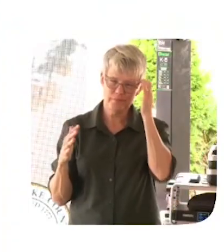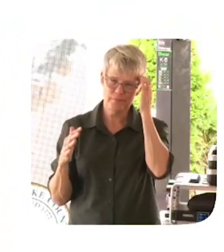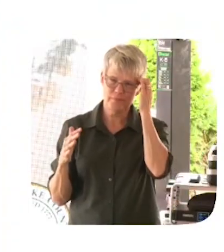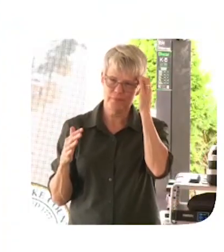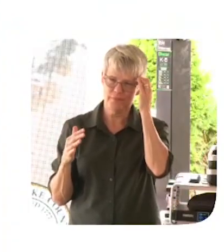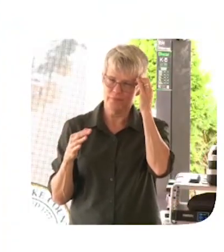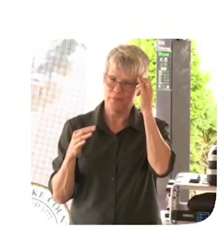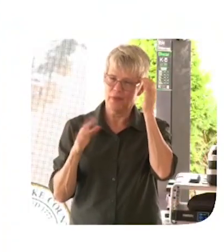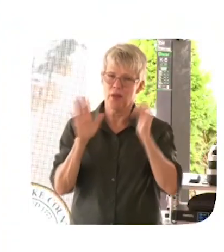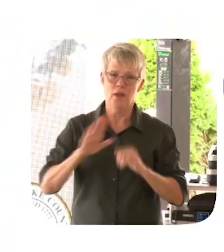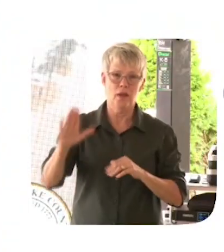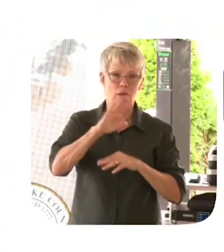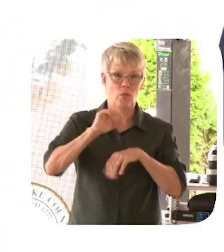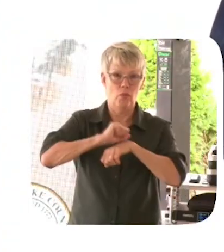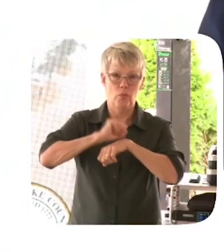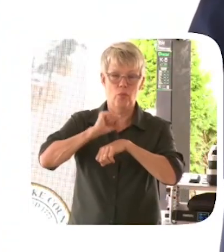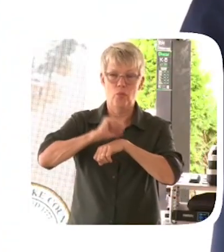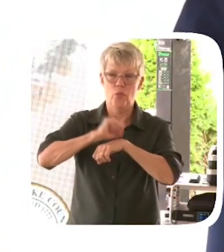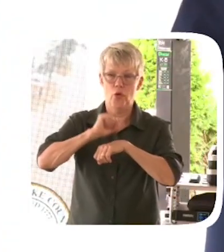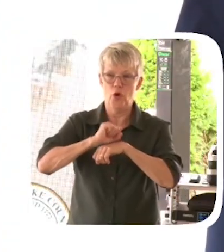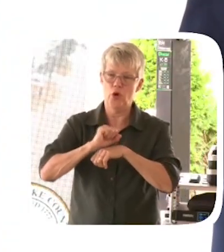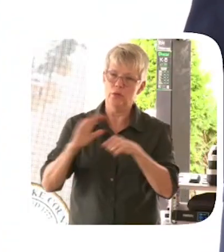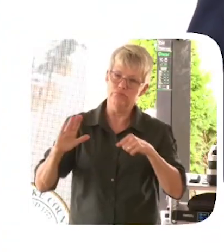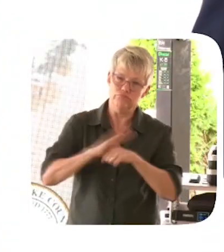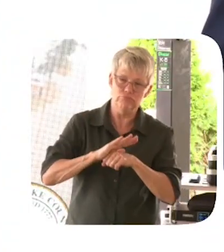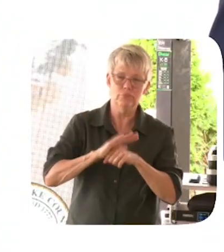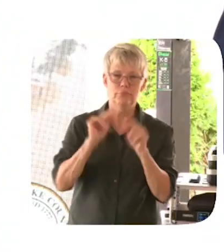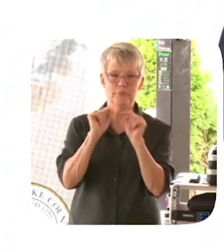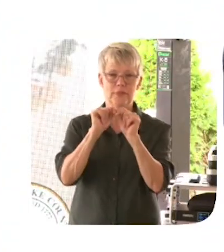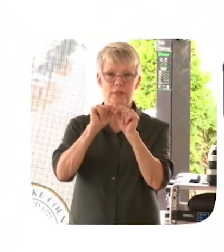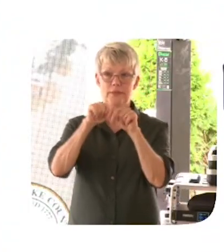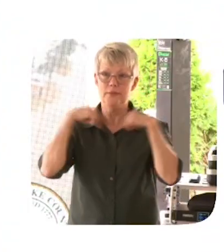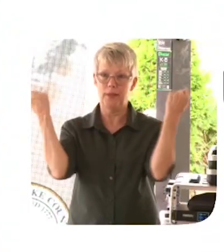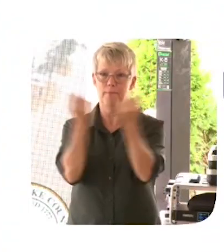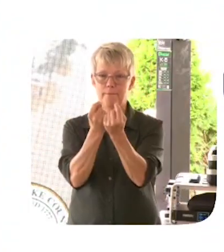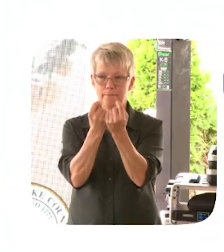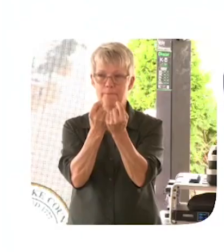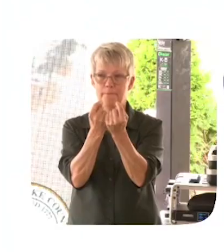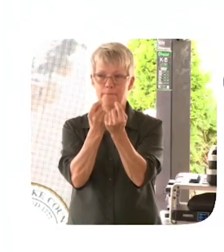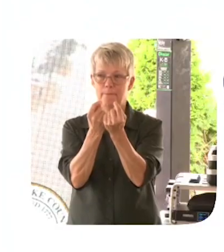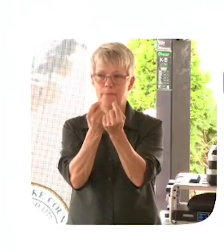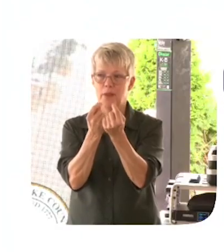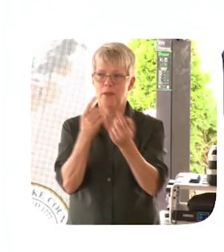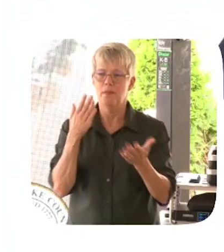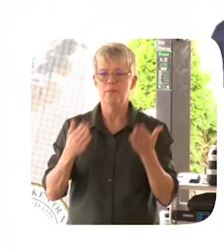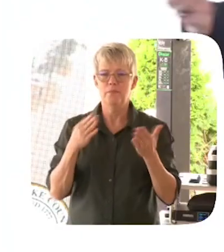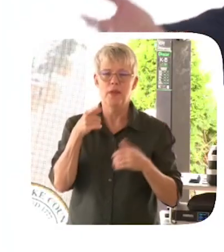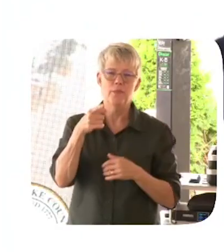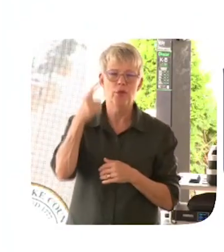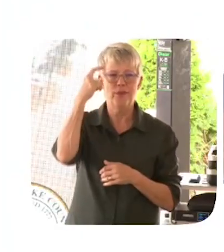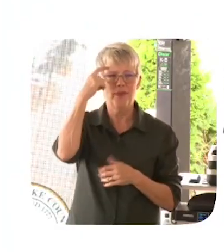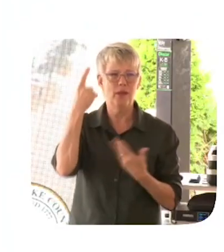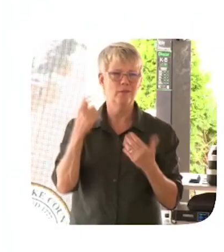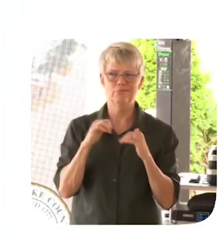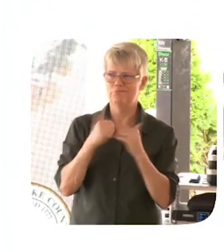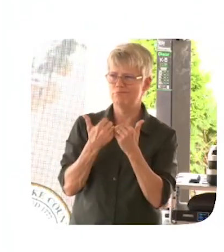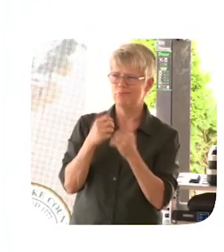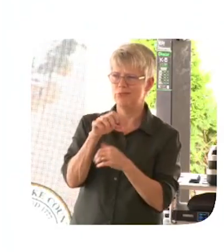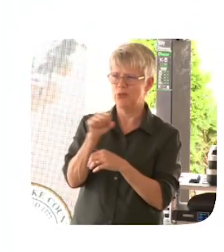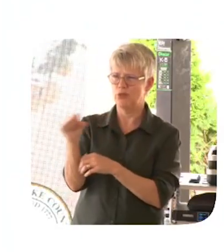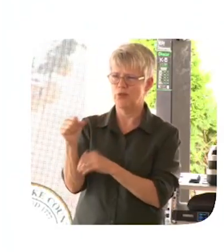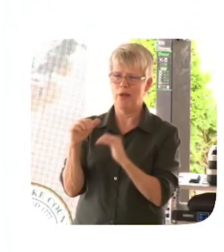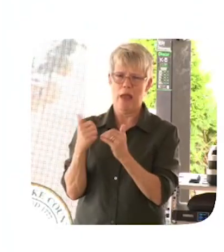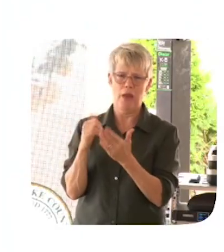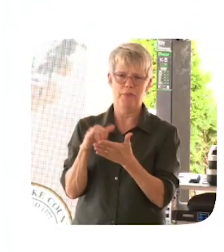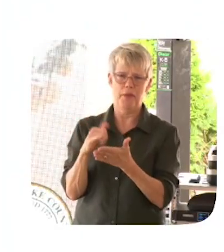This effort certainly did take a team of everybody. You know, you might say, well, how did social services, how did